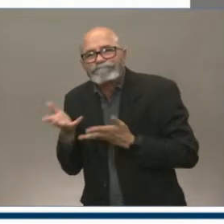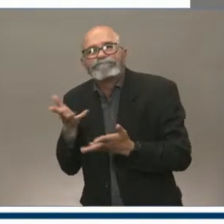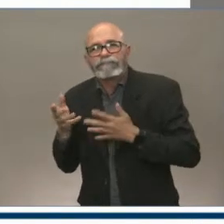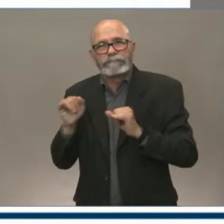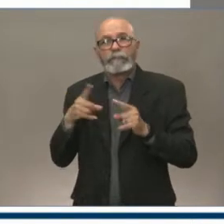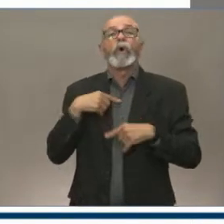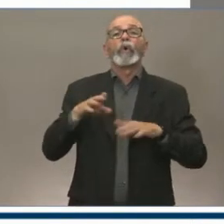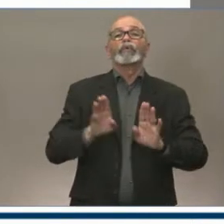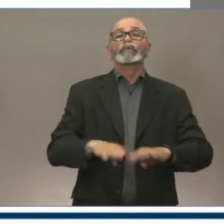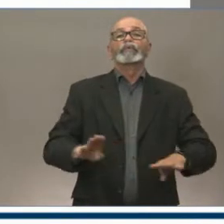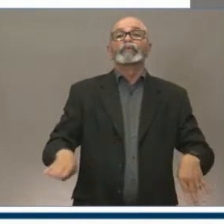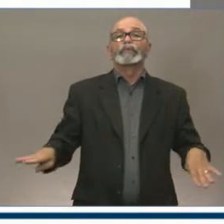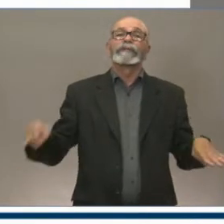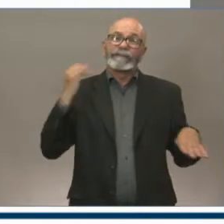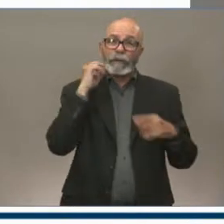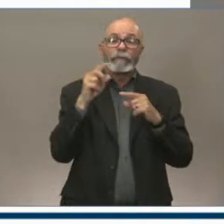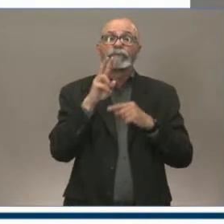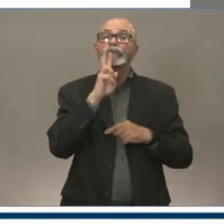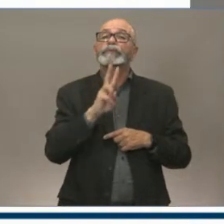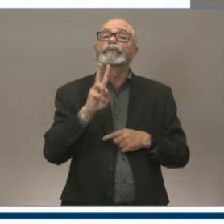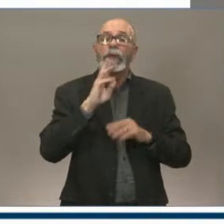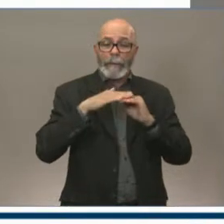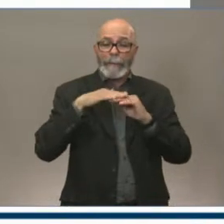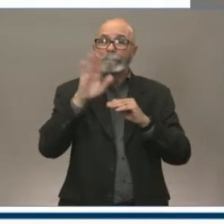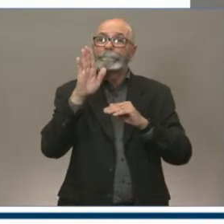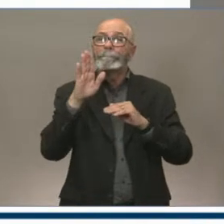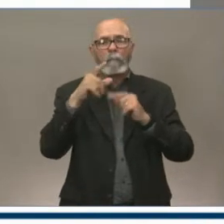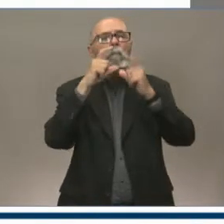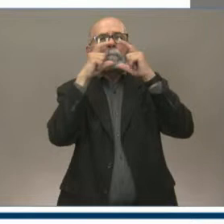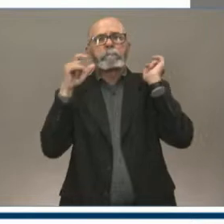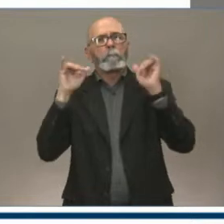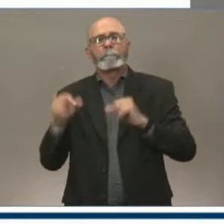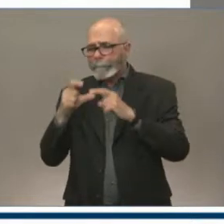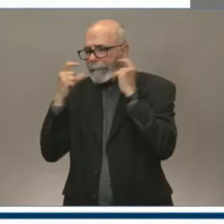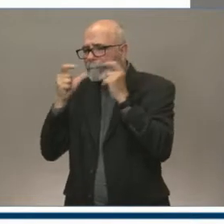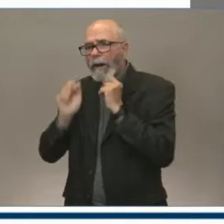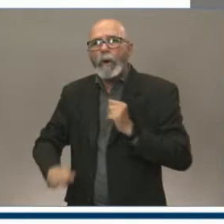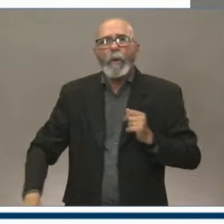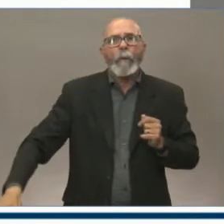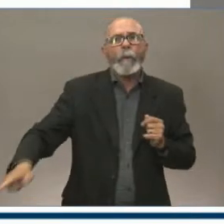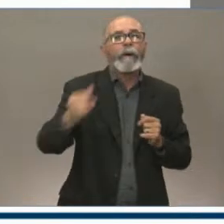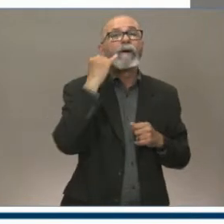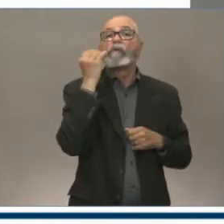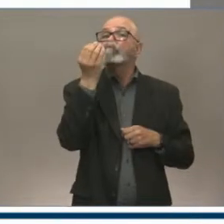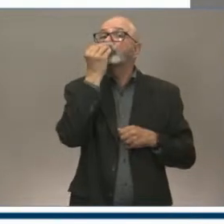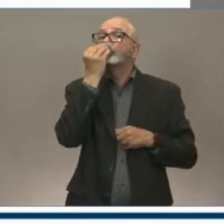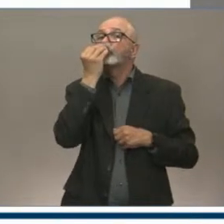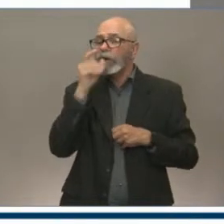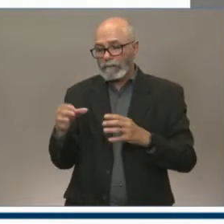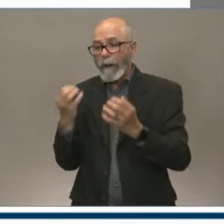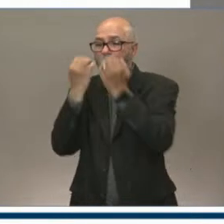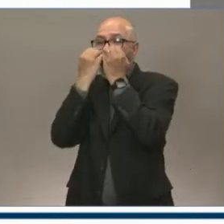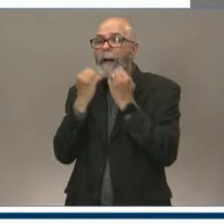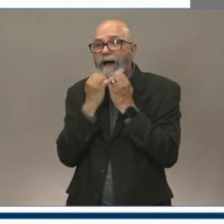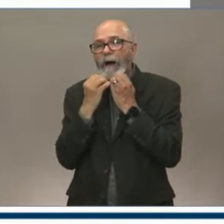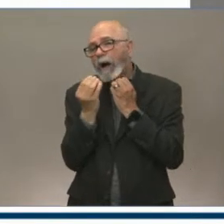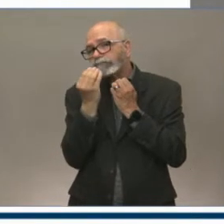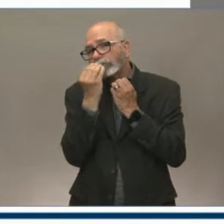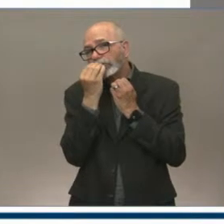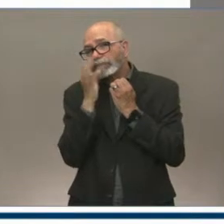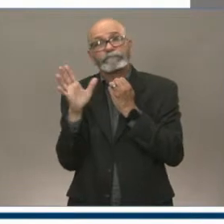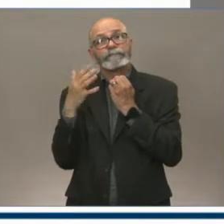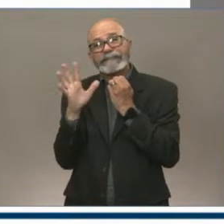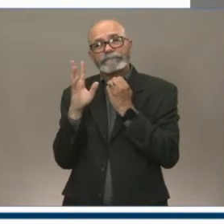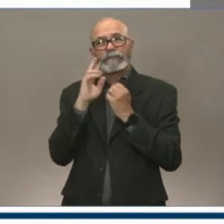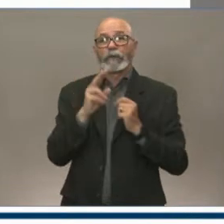and drinking. However, the order does allow for children between the ages of 2 and 4, if a caregiver